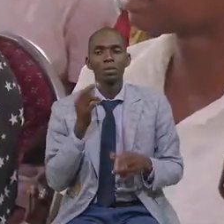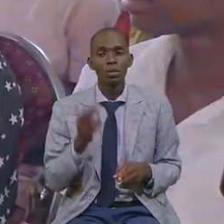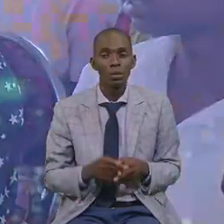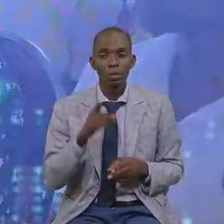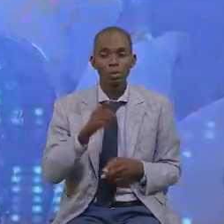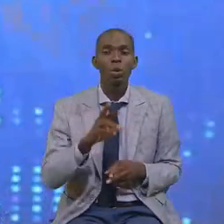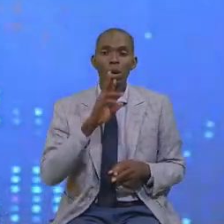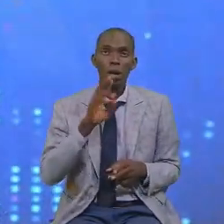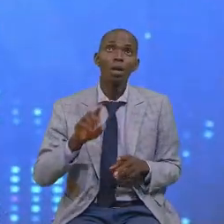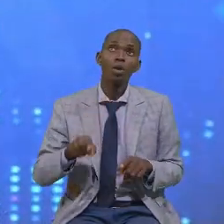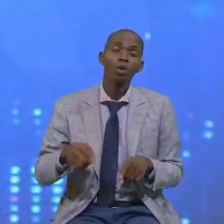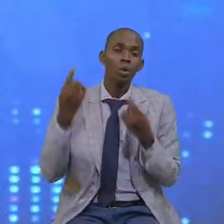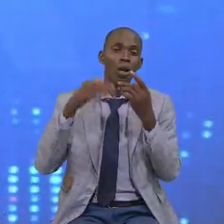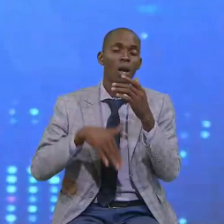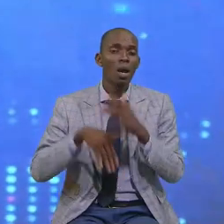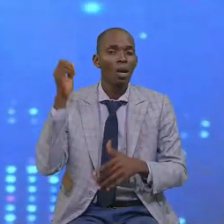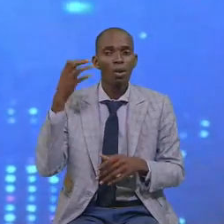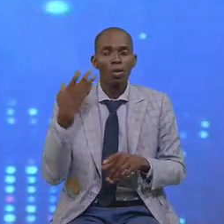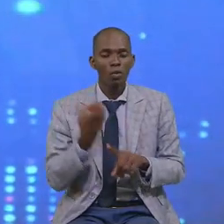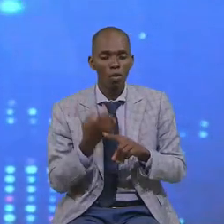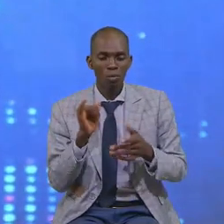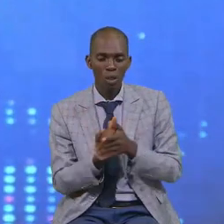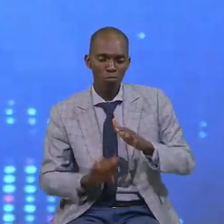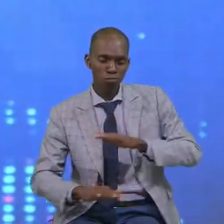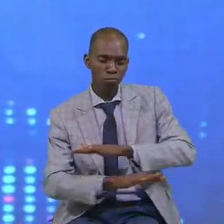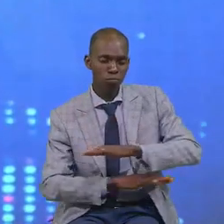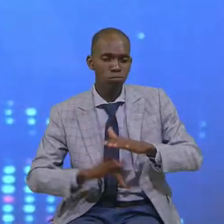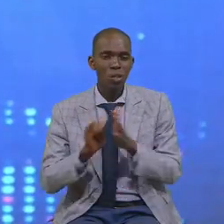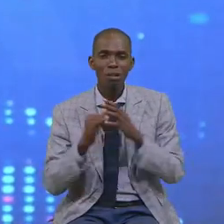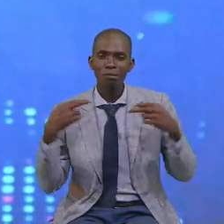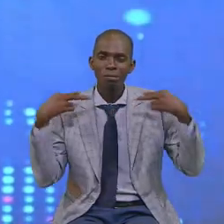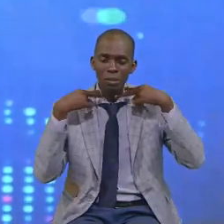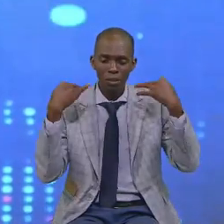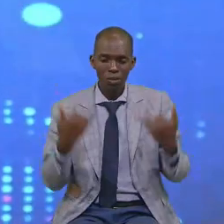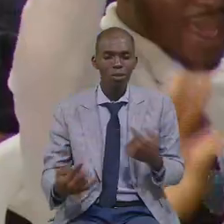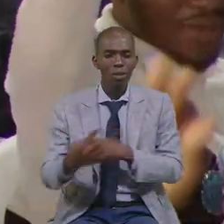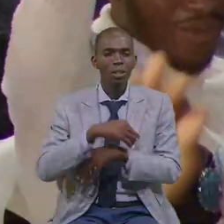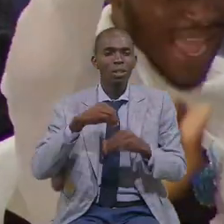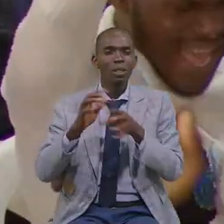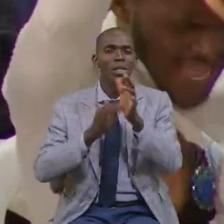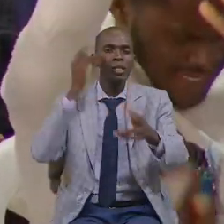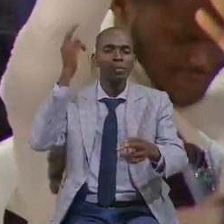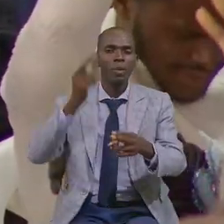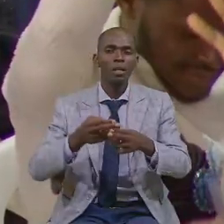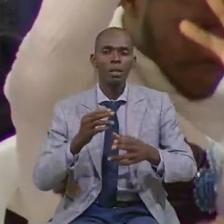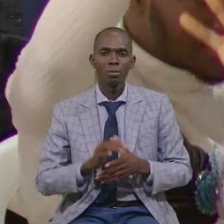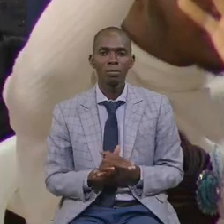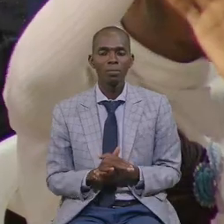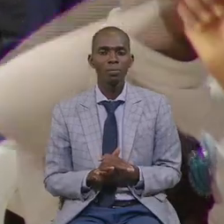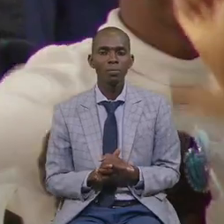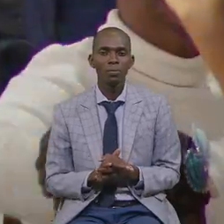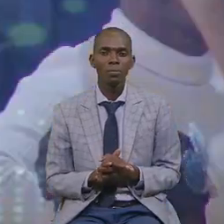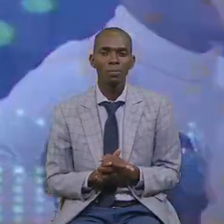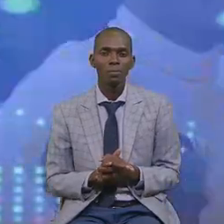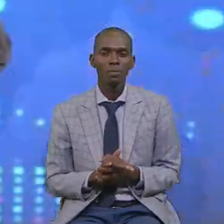getting out from under that yoke today in Jesus' name.